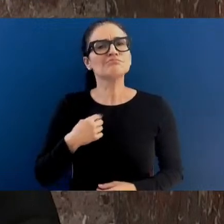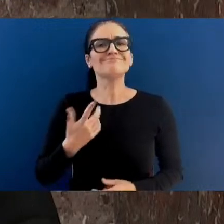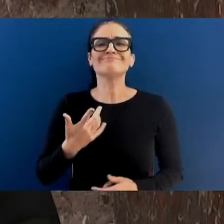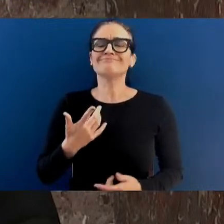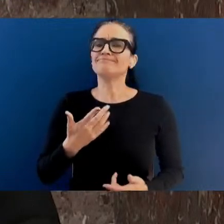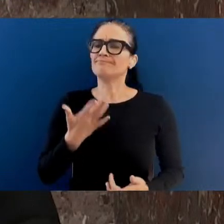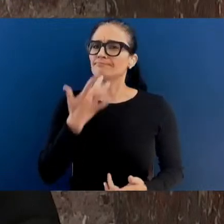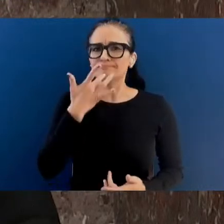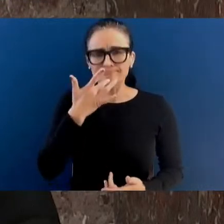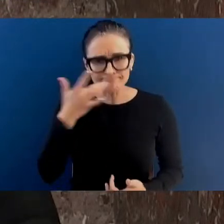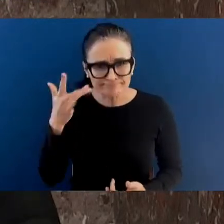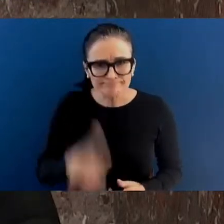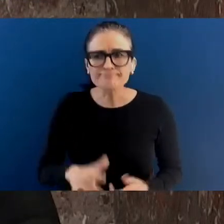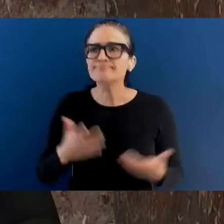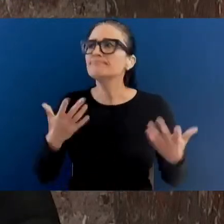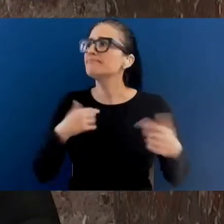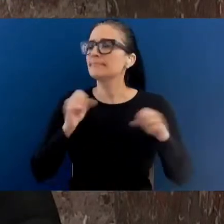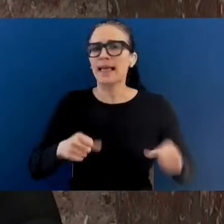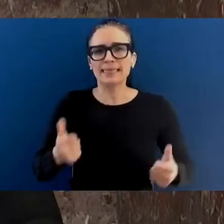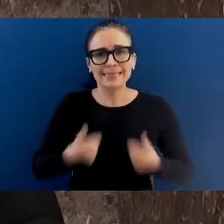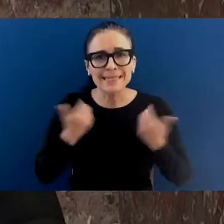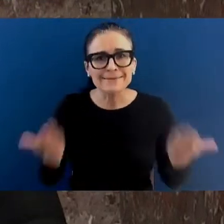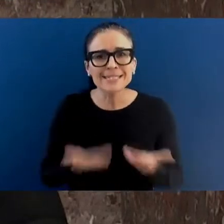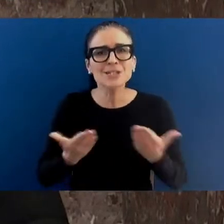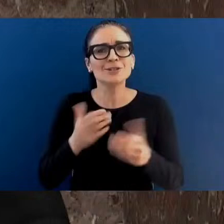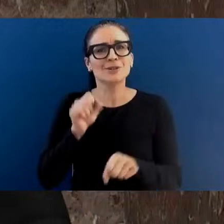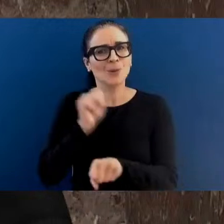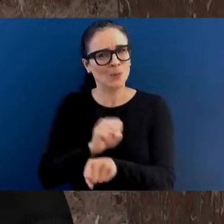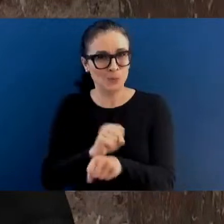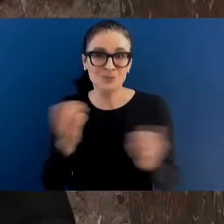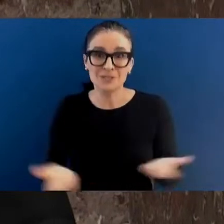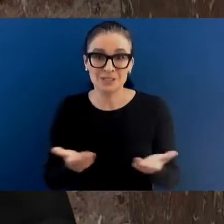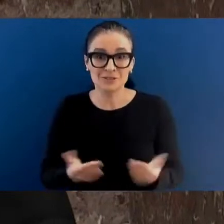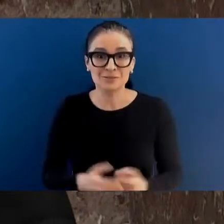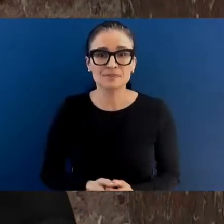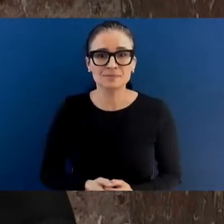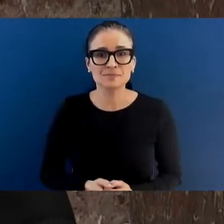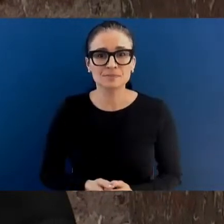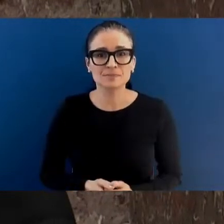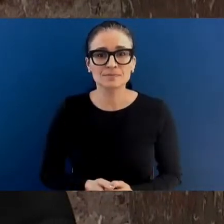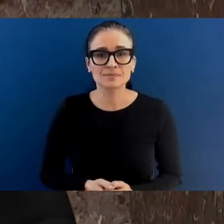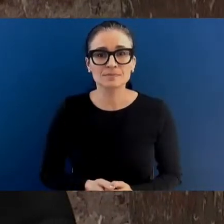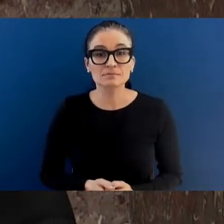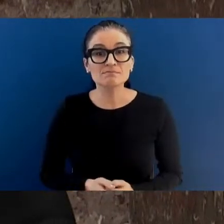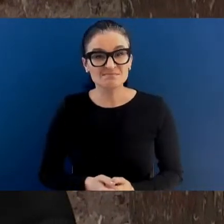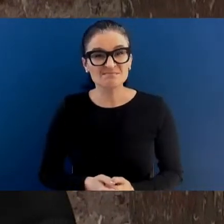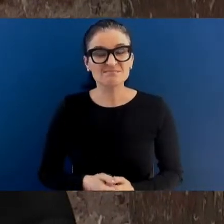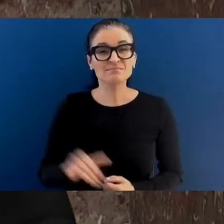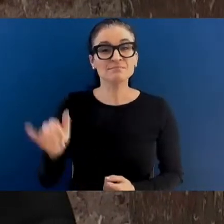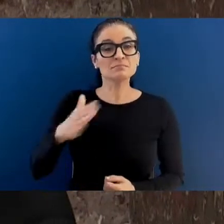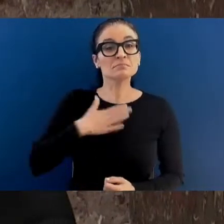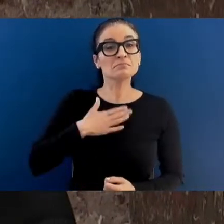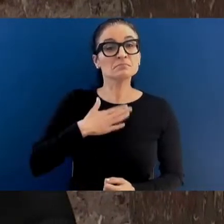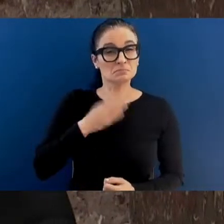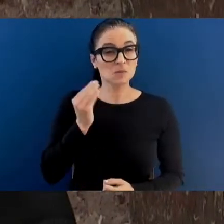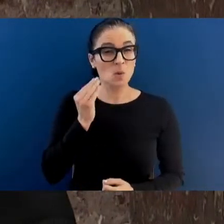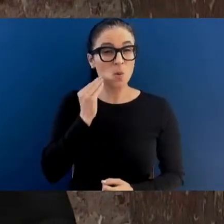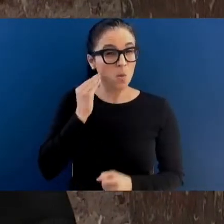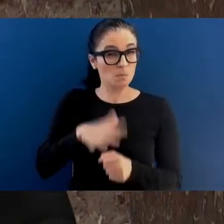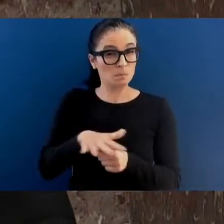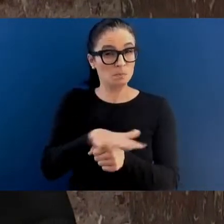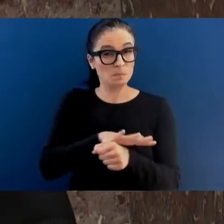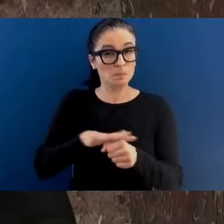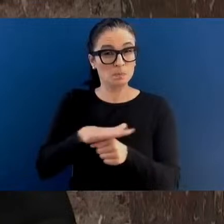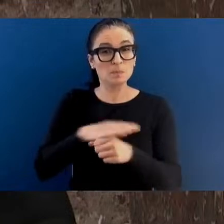of North Vancouver Seymour. As we embark on National Nursing Week 2024, which is themed